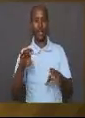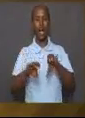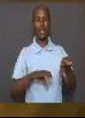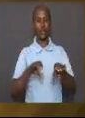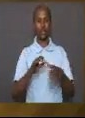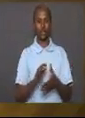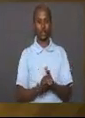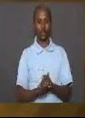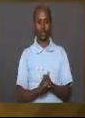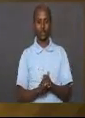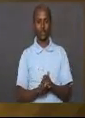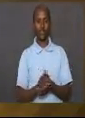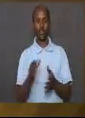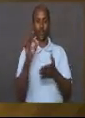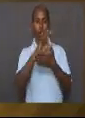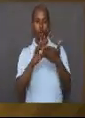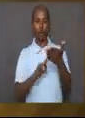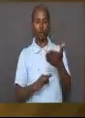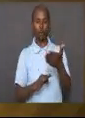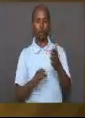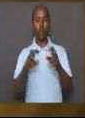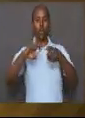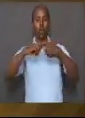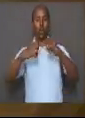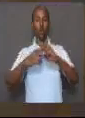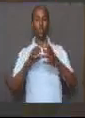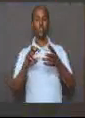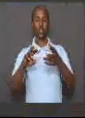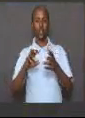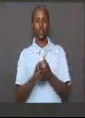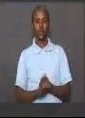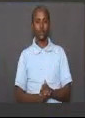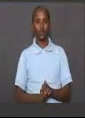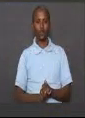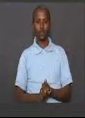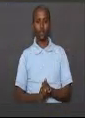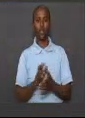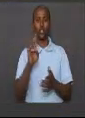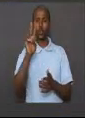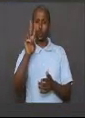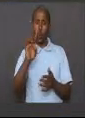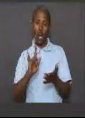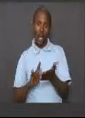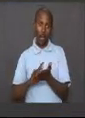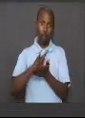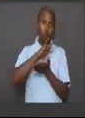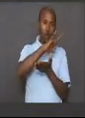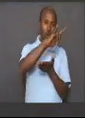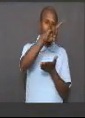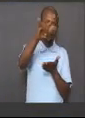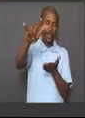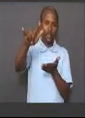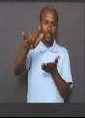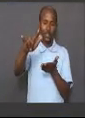activity in the form of a word problem. two airplanes leave an